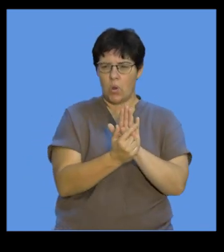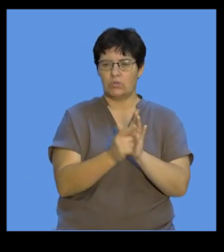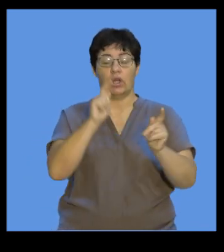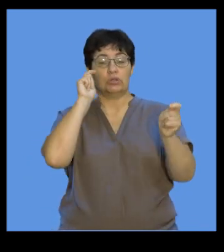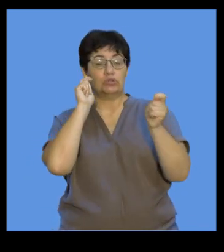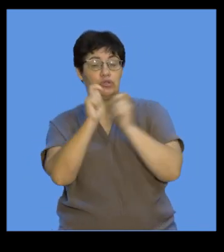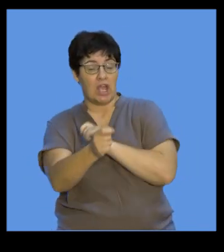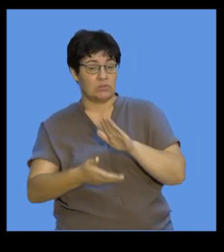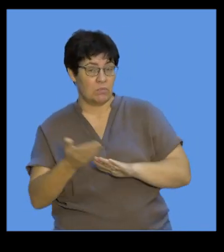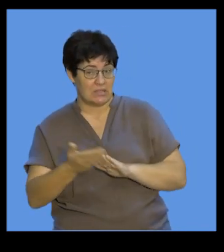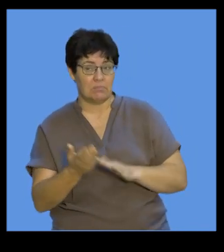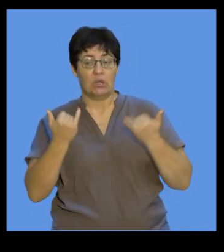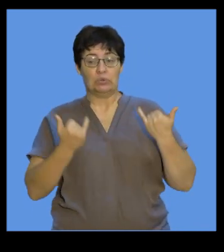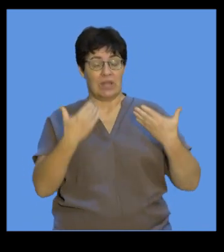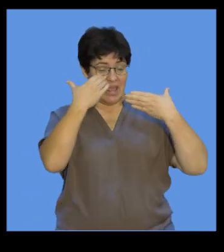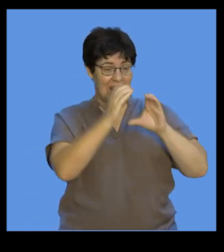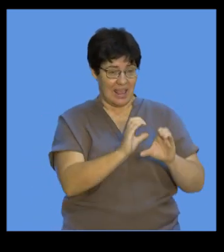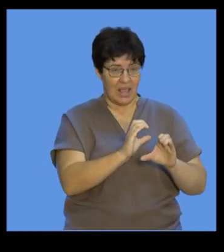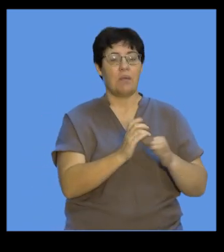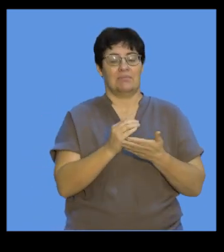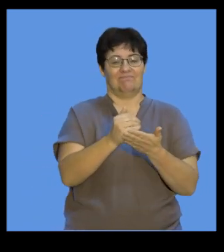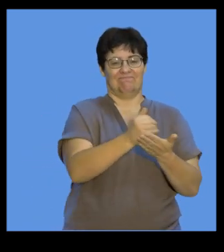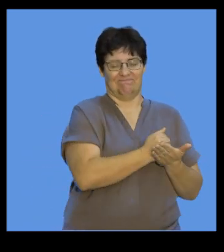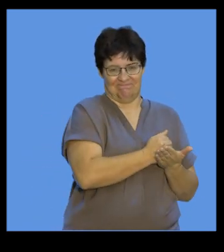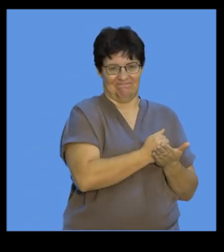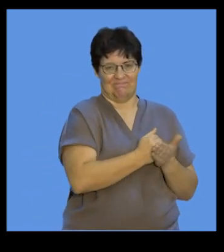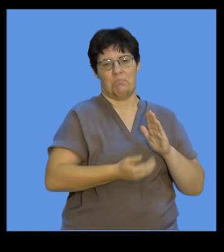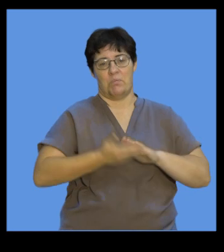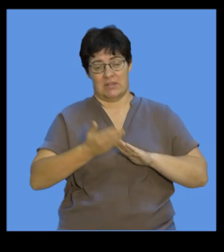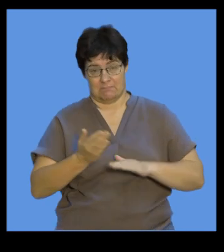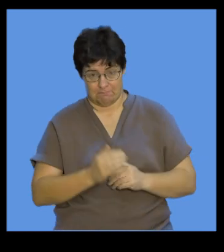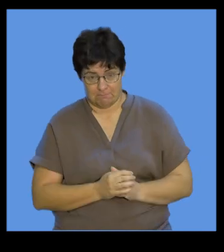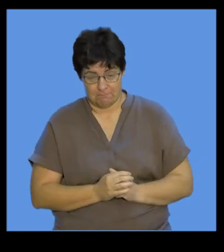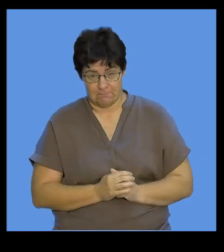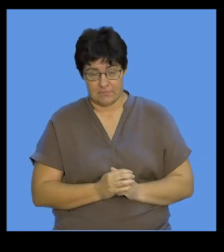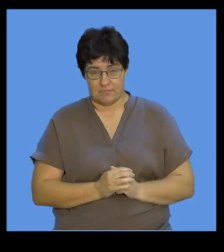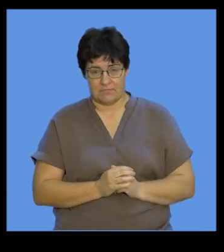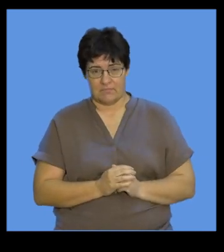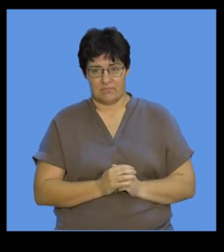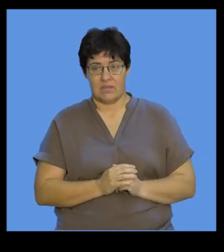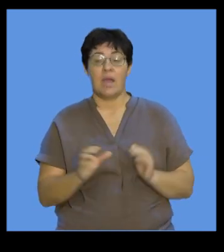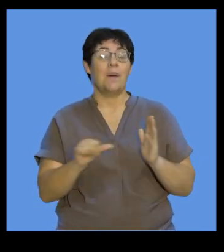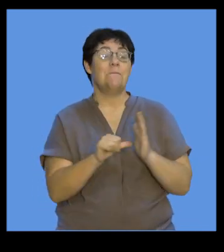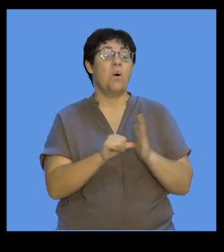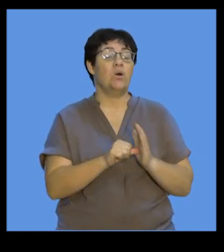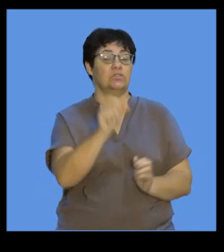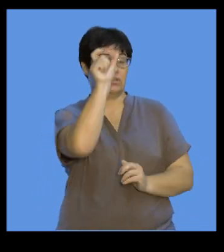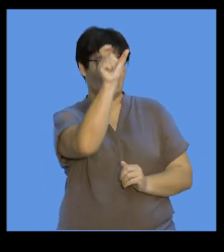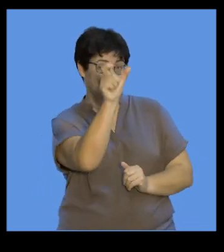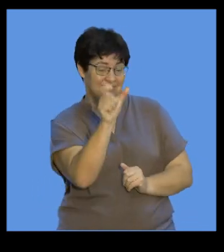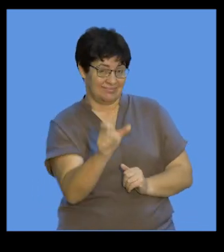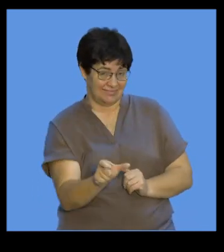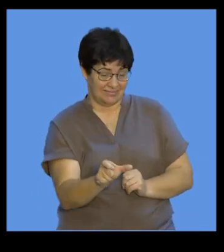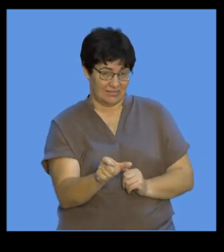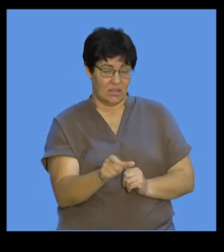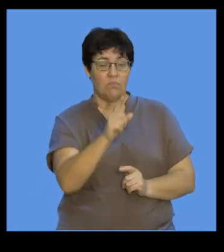changing momentum. Today we're going to look at the conservation of momentum. All right? Keywords, things you need to